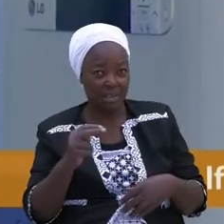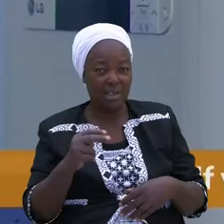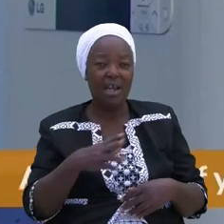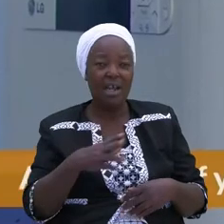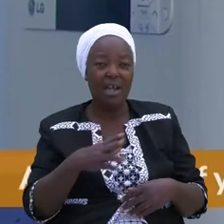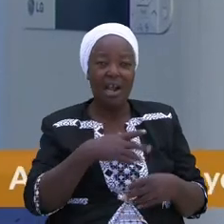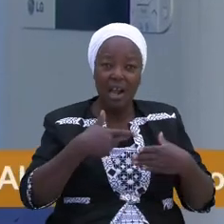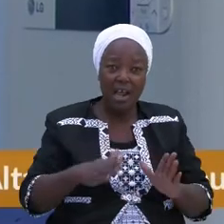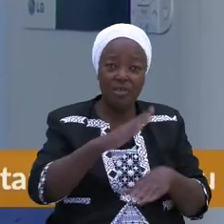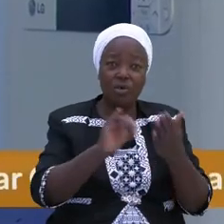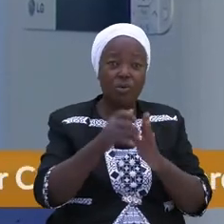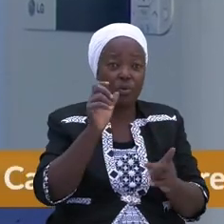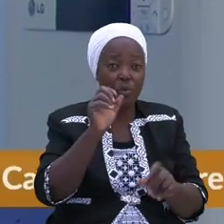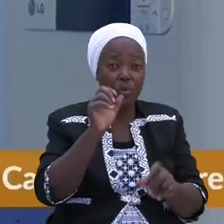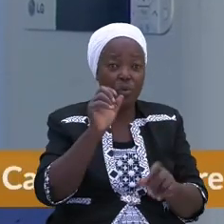YouTube,